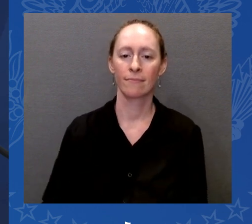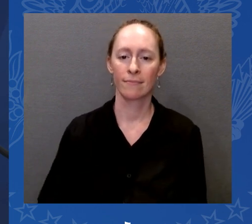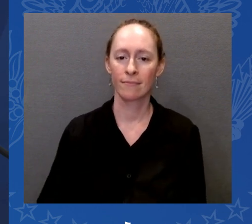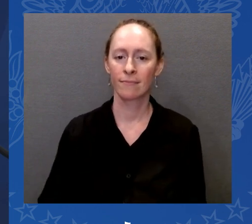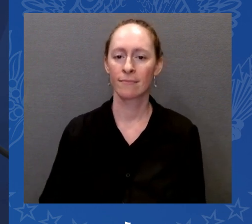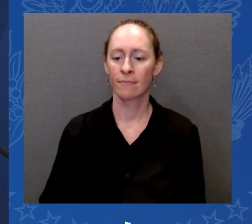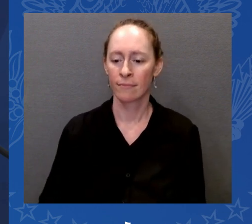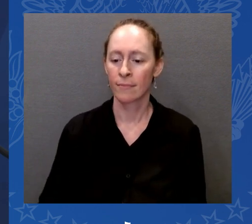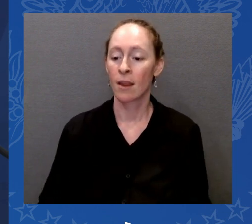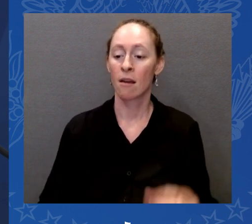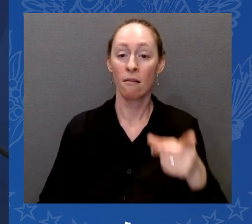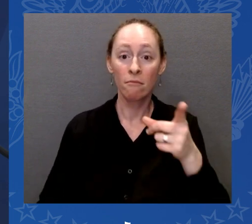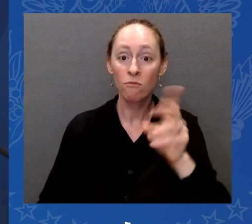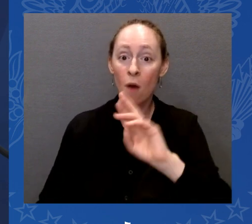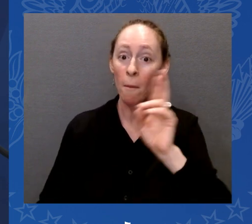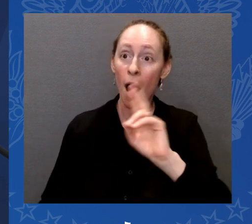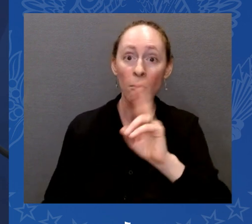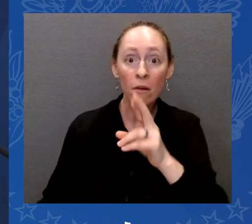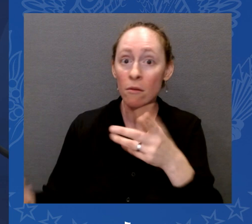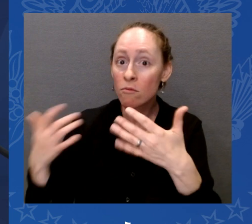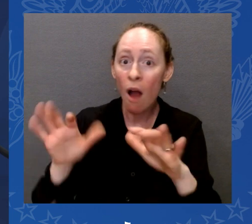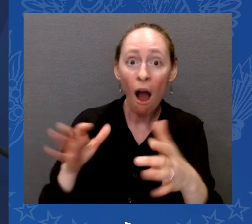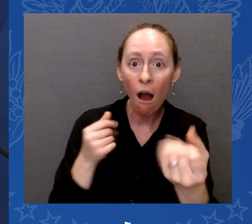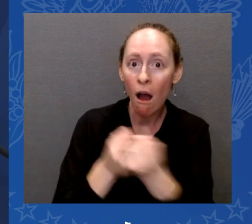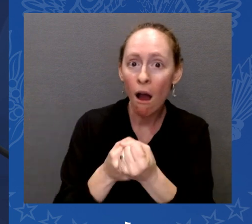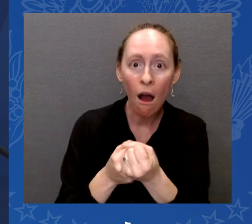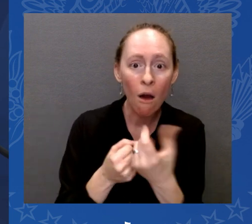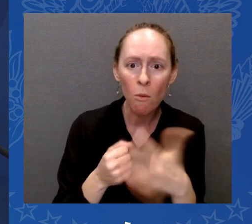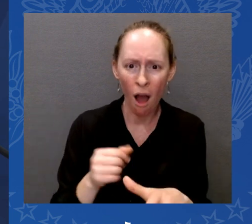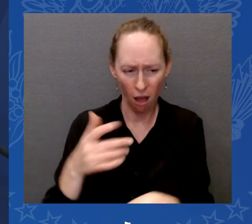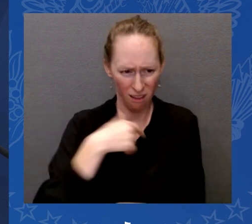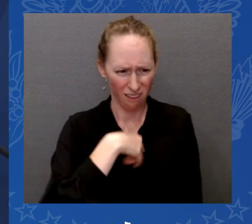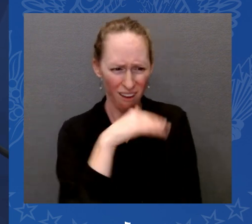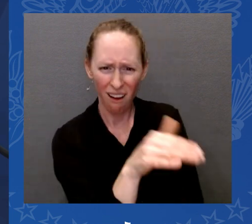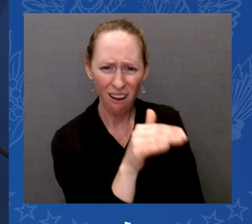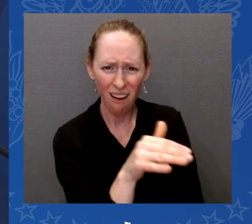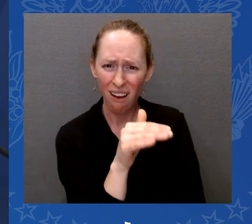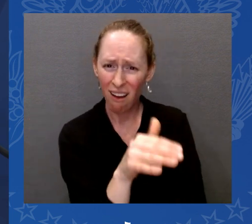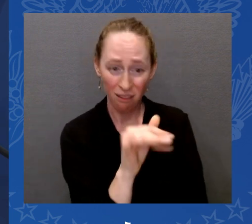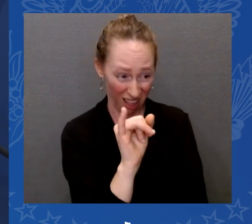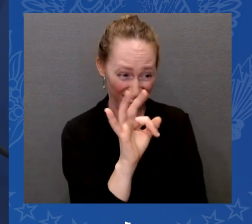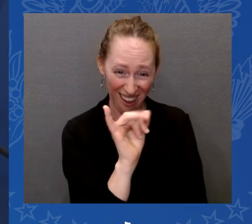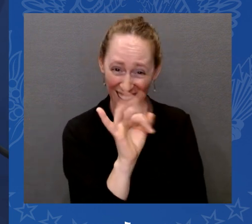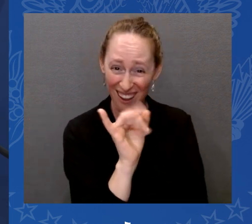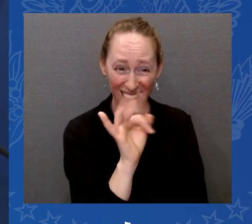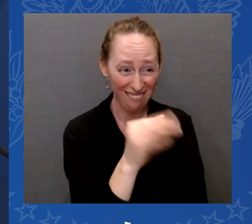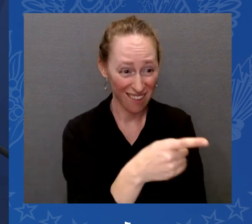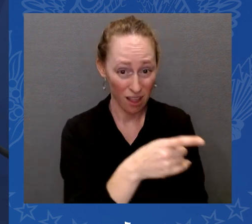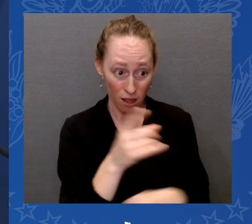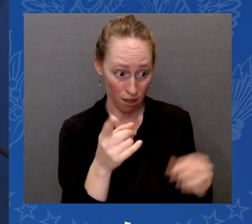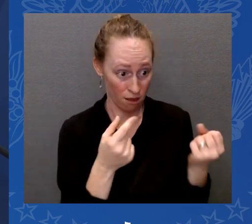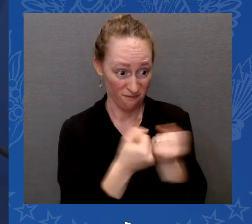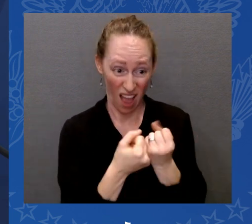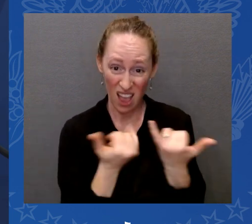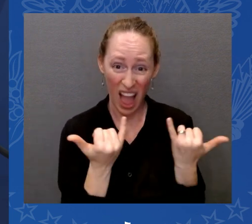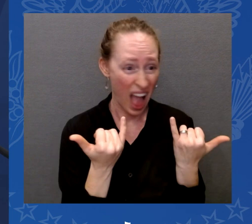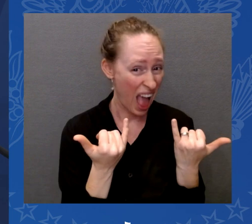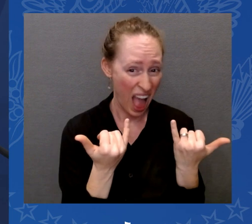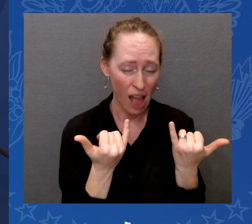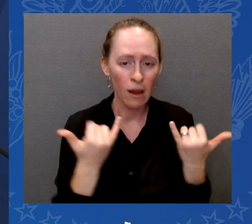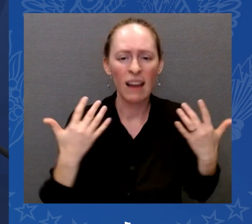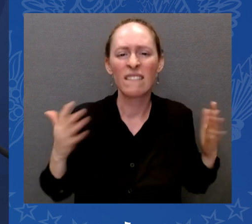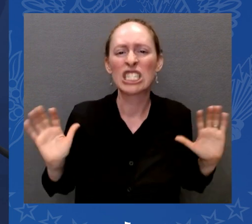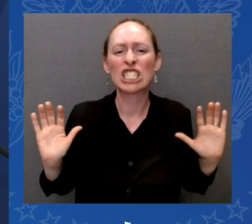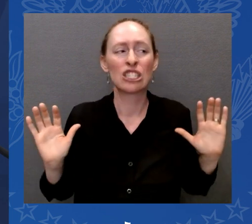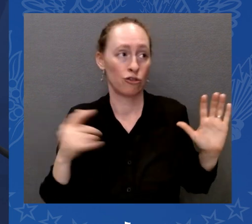you do not fund this now, we will not compete with China and we will not be able to keep this country safe. They understood and they